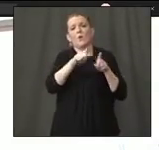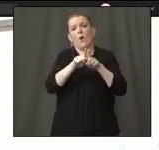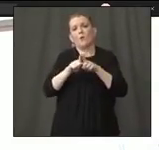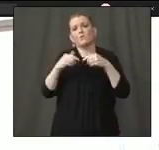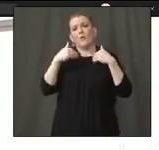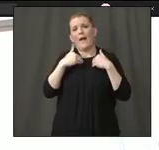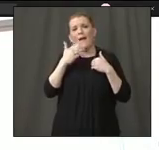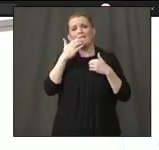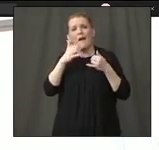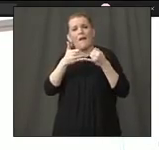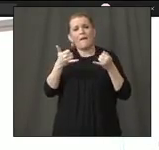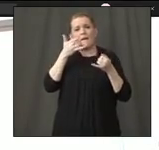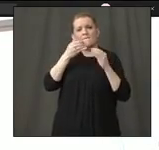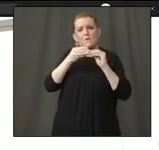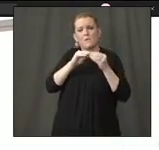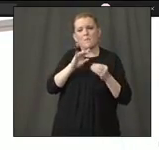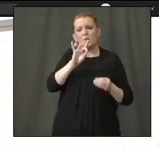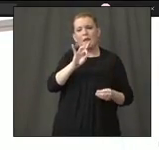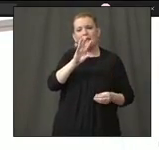860-500-233.